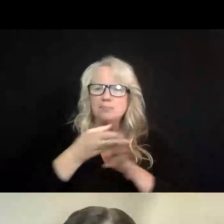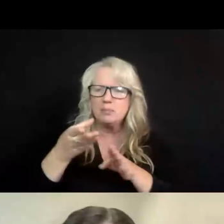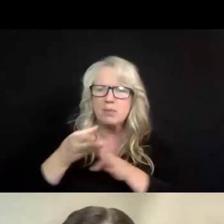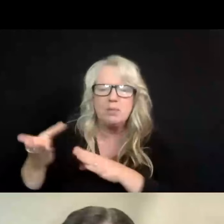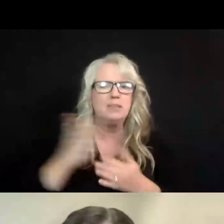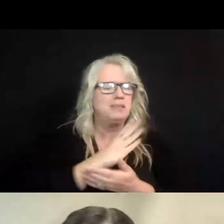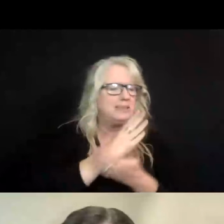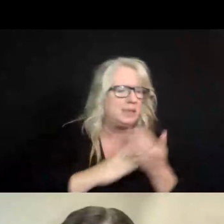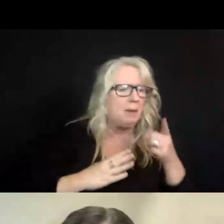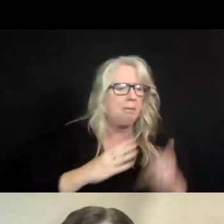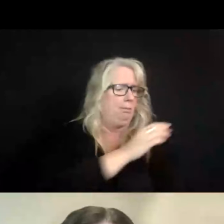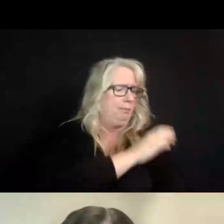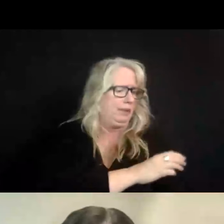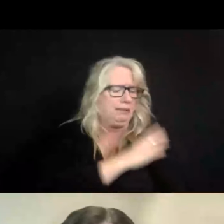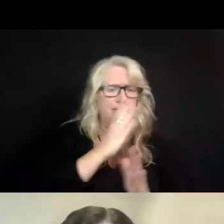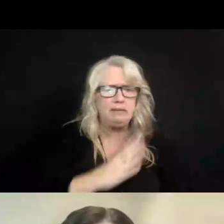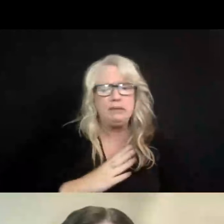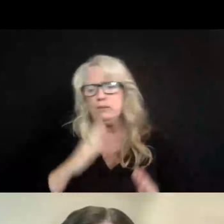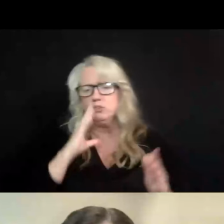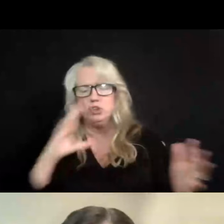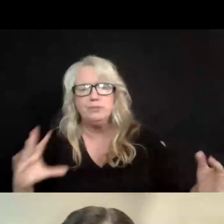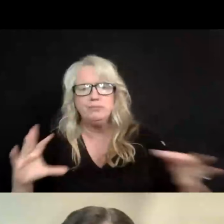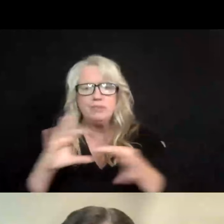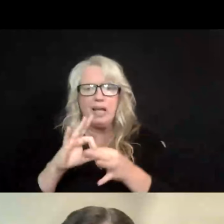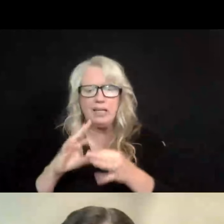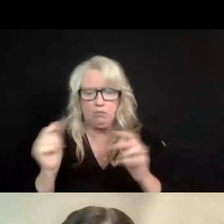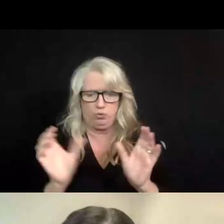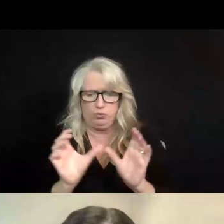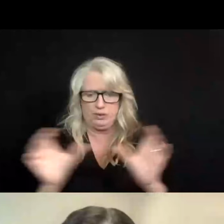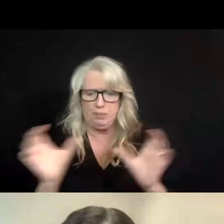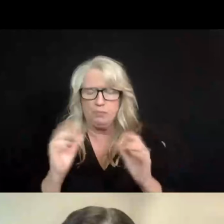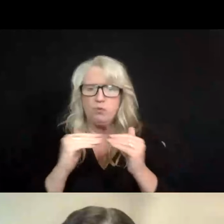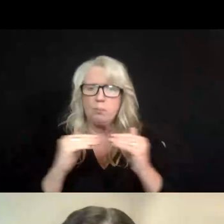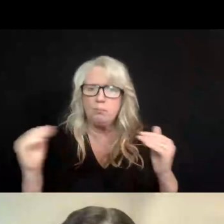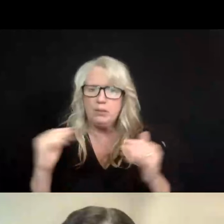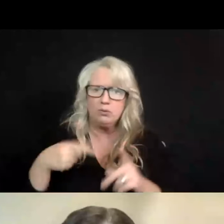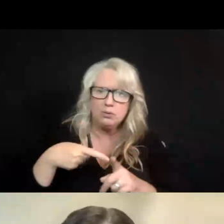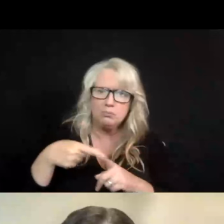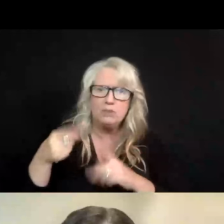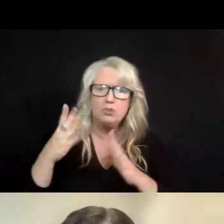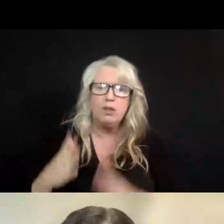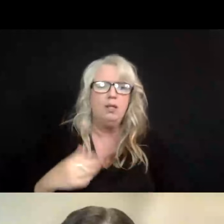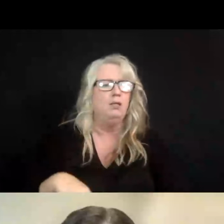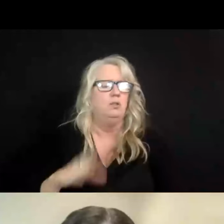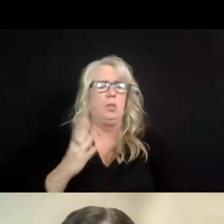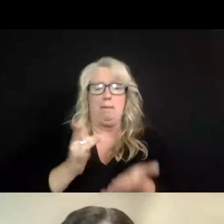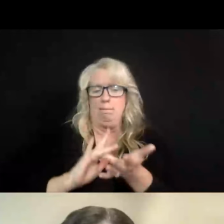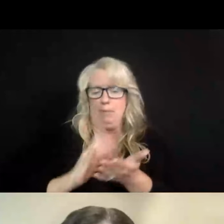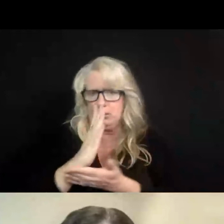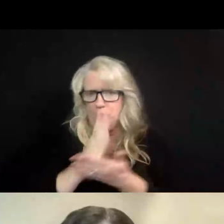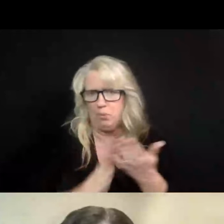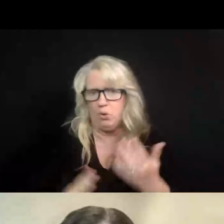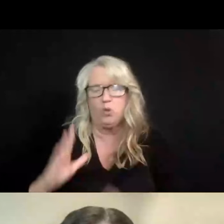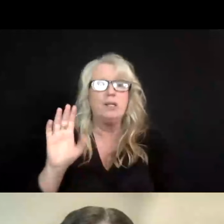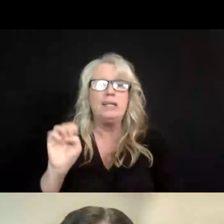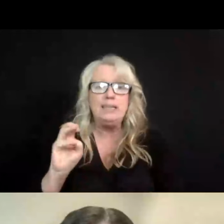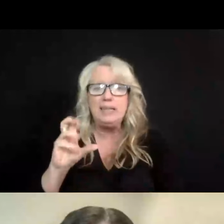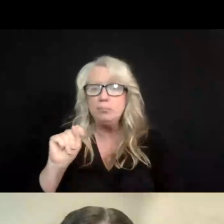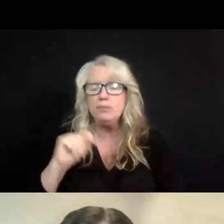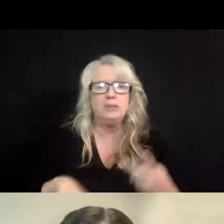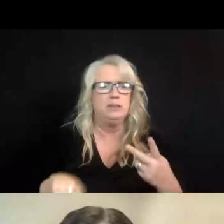are clinicians tied in with a certified peer specialist. Others include a medical component, such as an EMT or